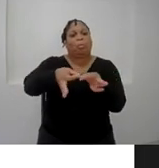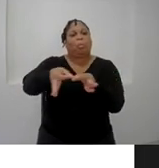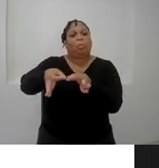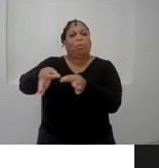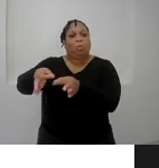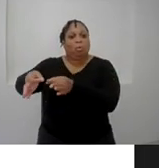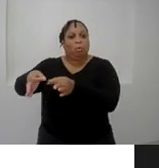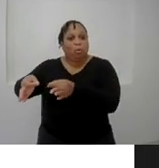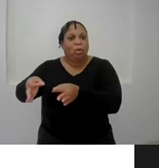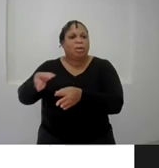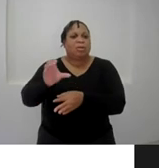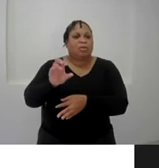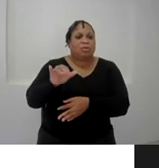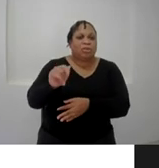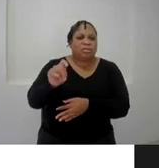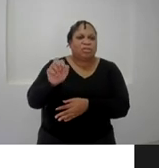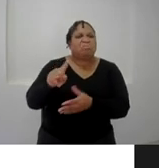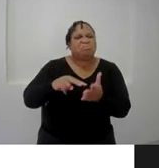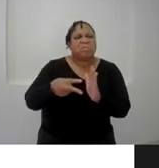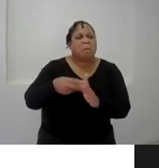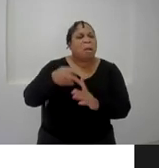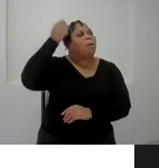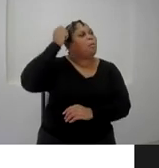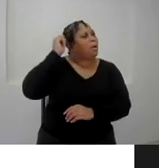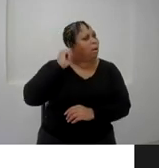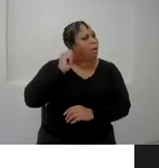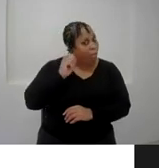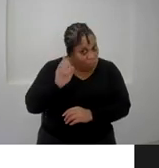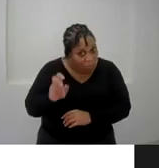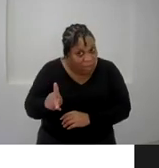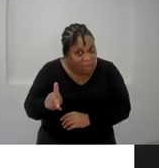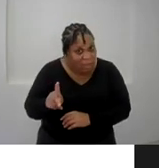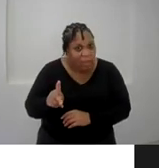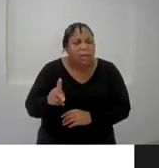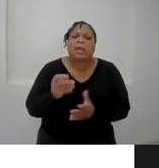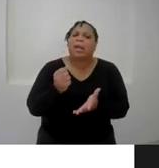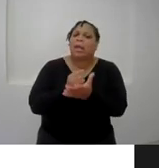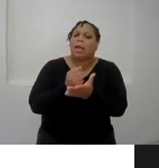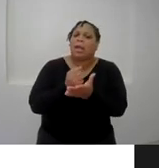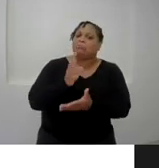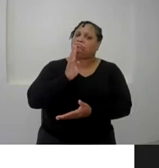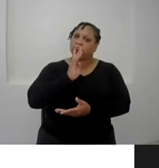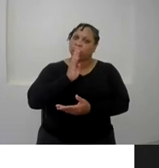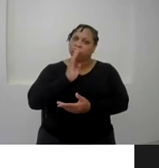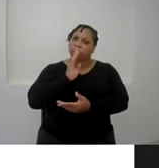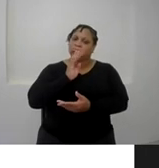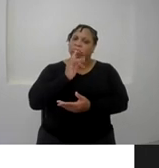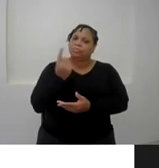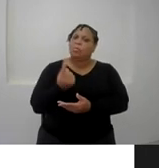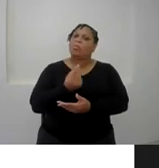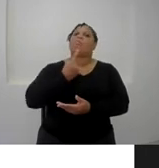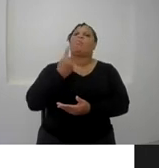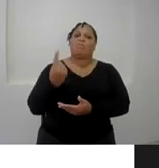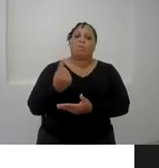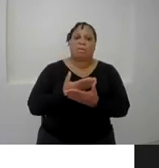example, "Crystal, I'm going to brush your hair now. Is that okay?" It helps me if you talk to me all the time about the